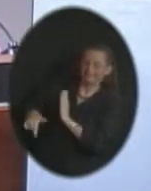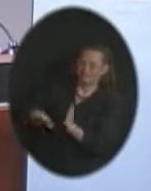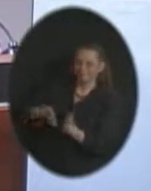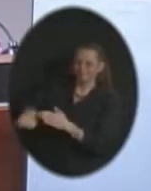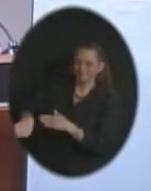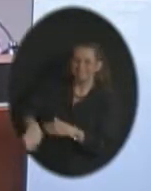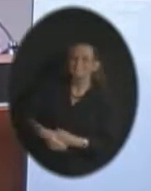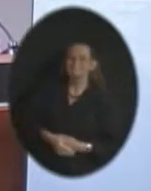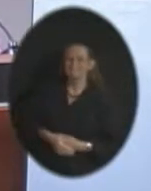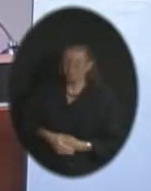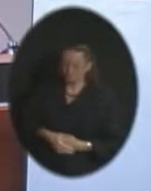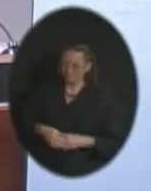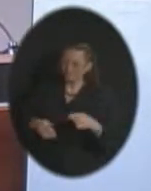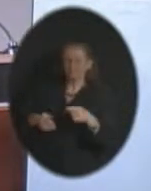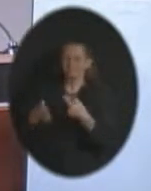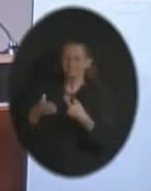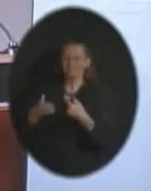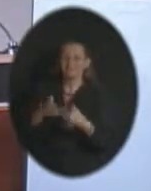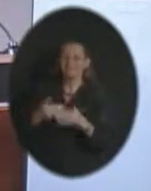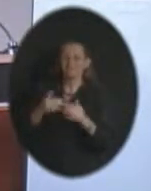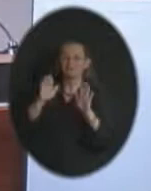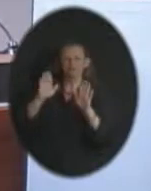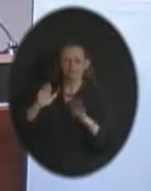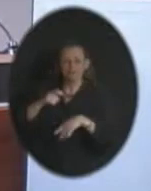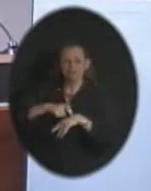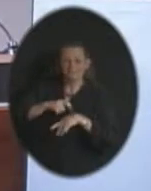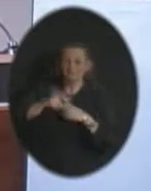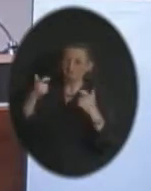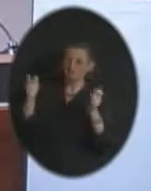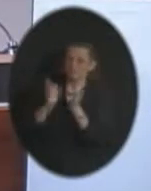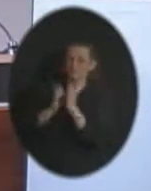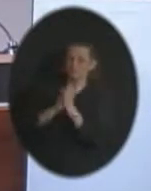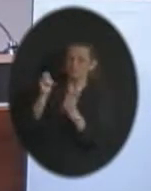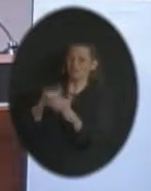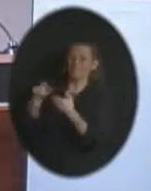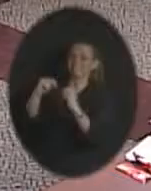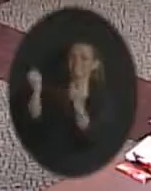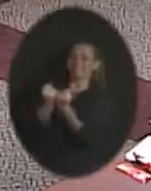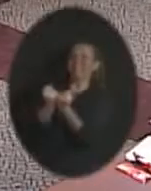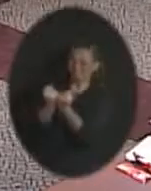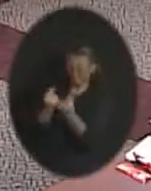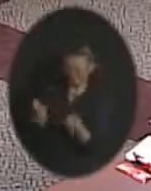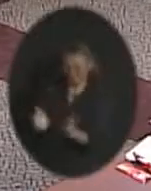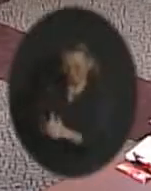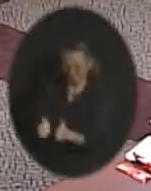In an incredible time, a huge hand to that team.